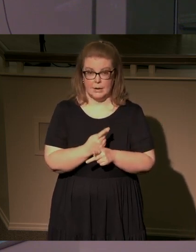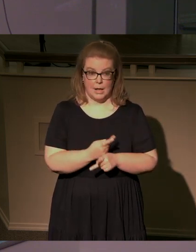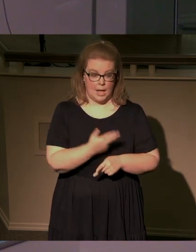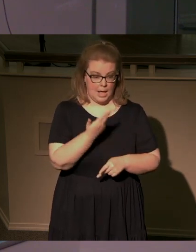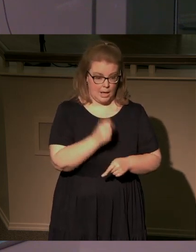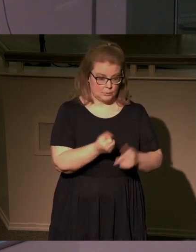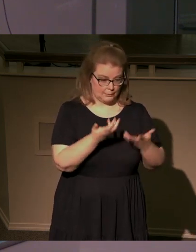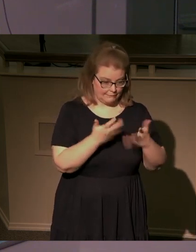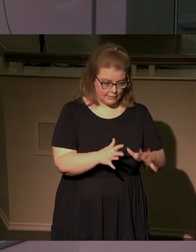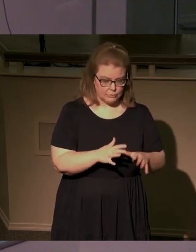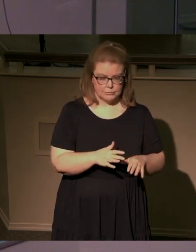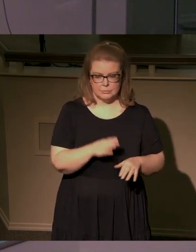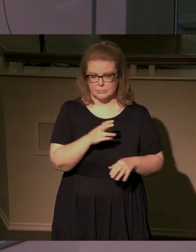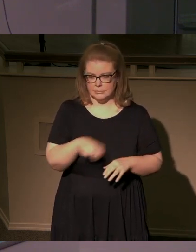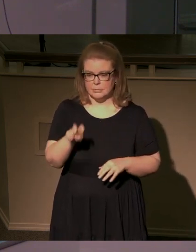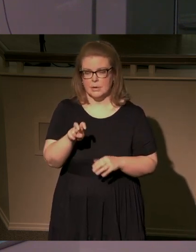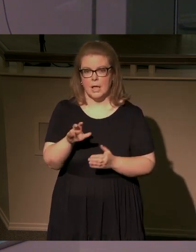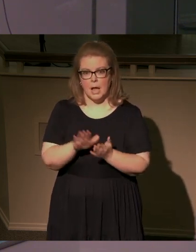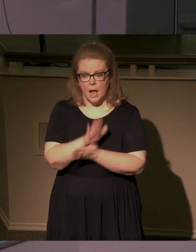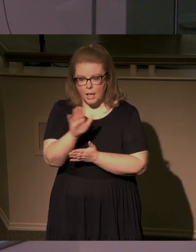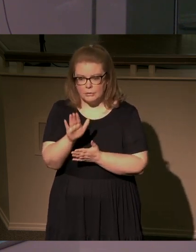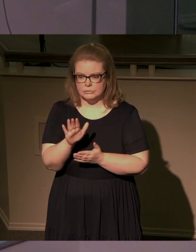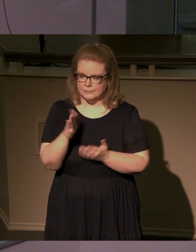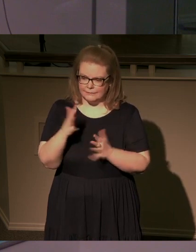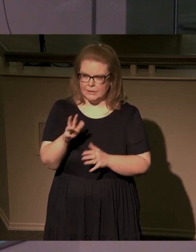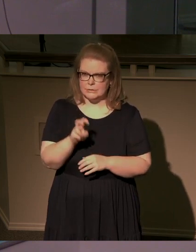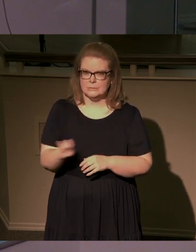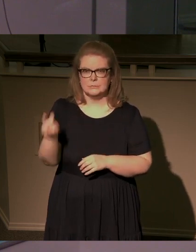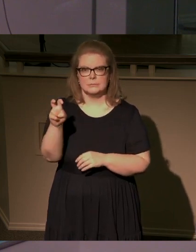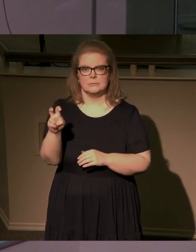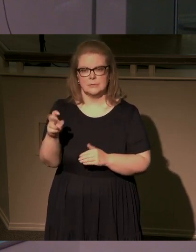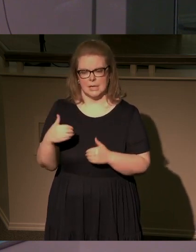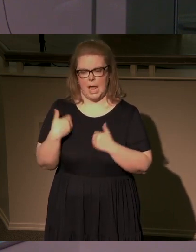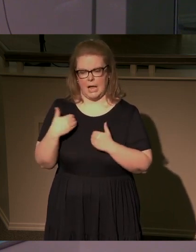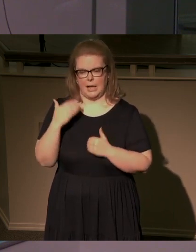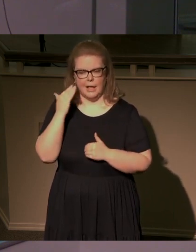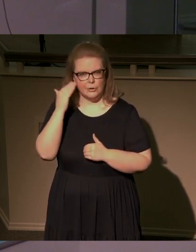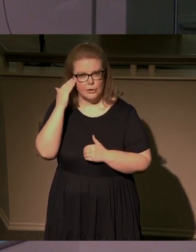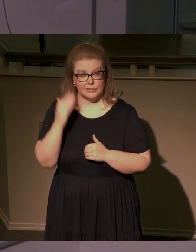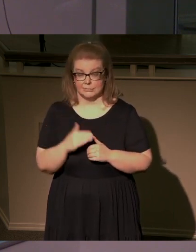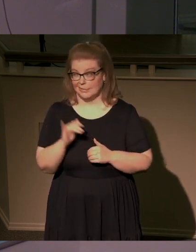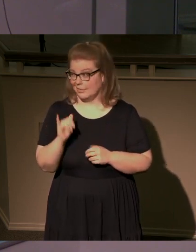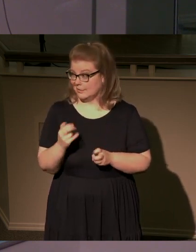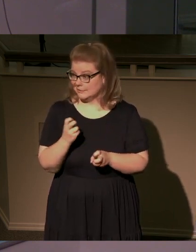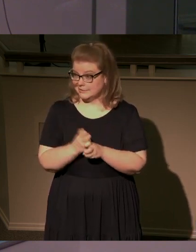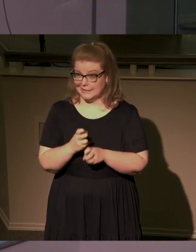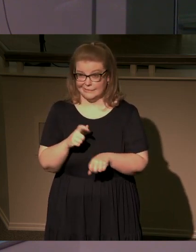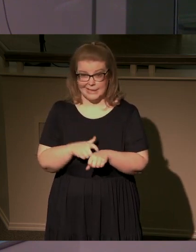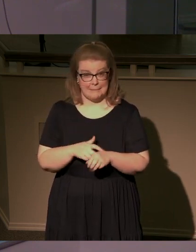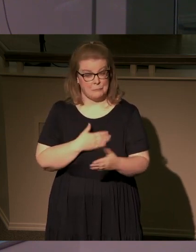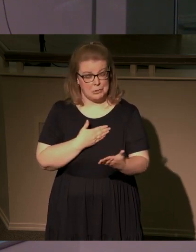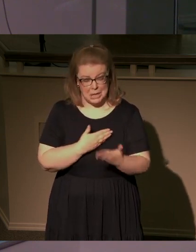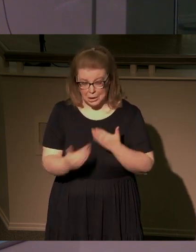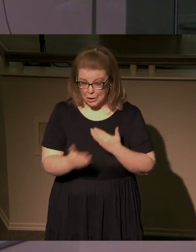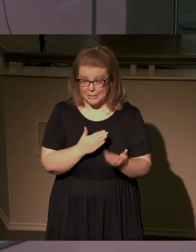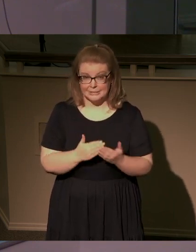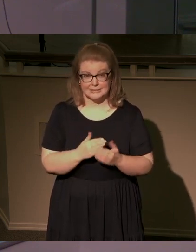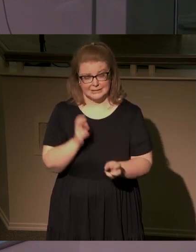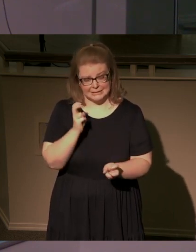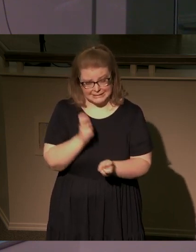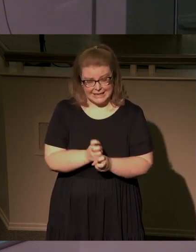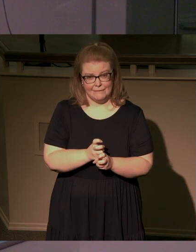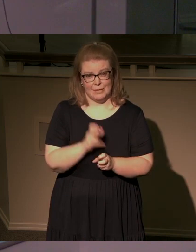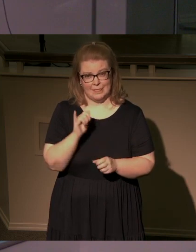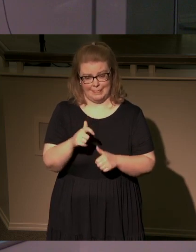and college and early young adulthood. Listen, that's a tough time no matter how you slice it. It's difficult to be in that time,